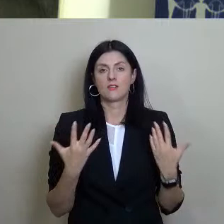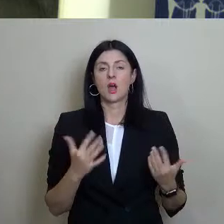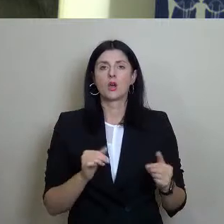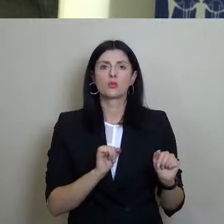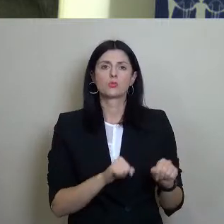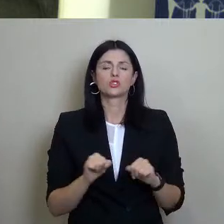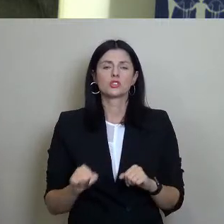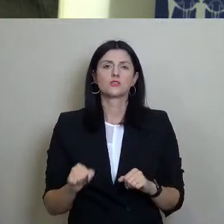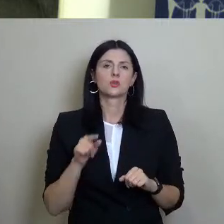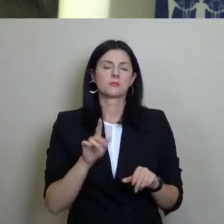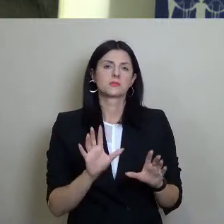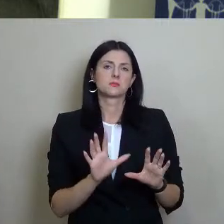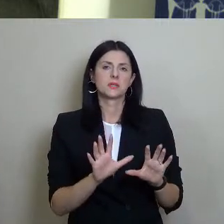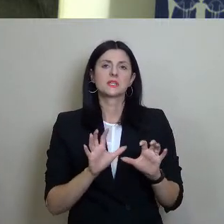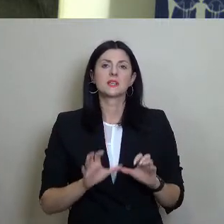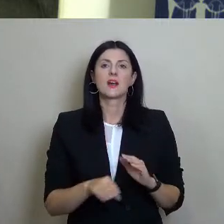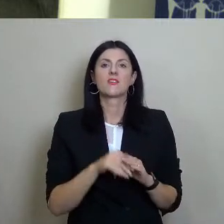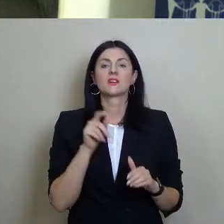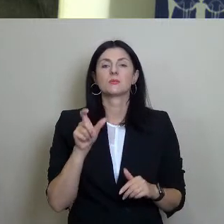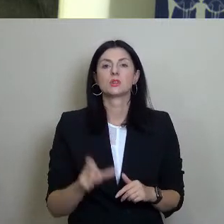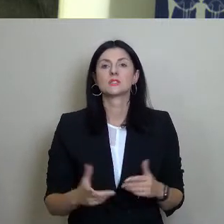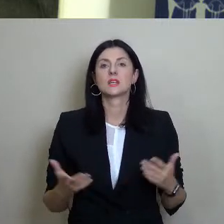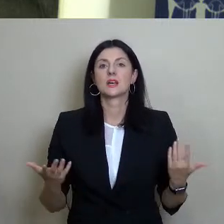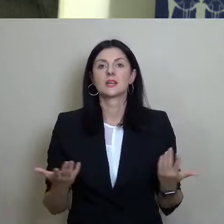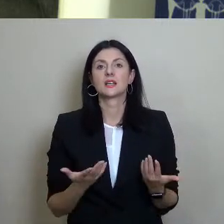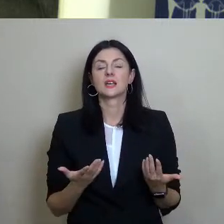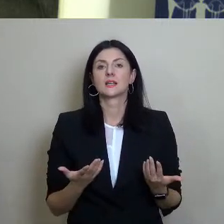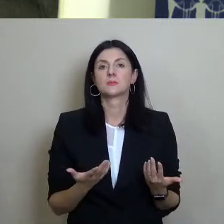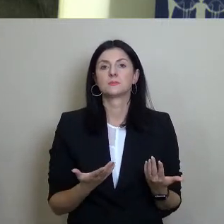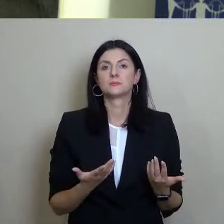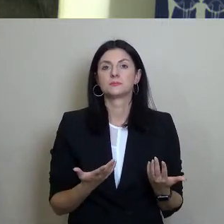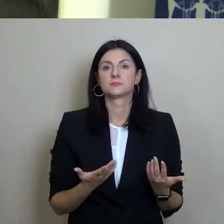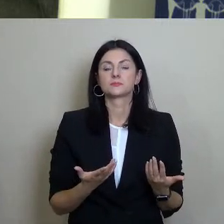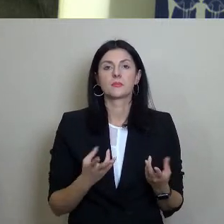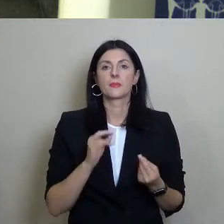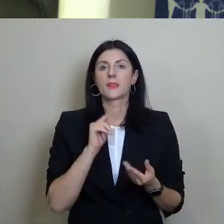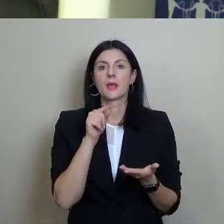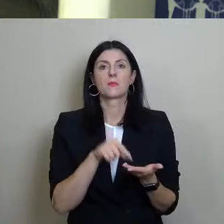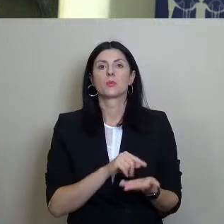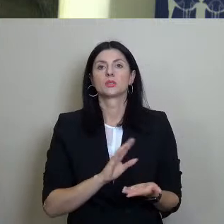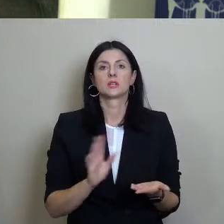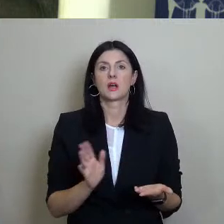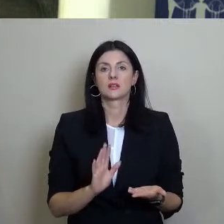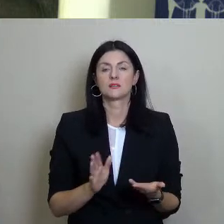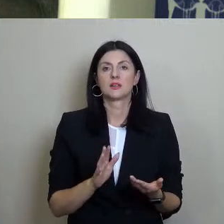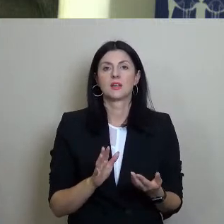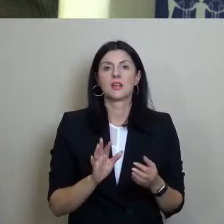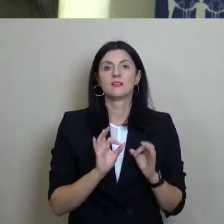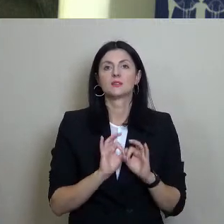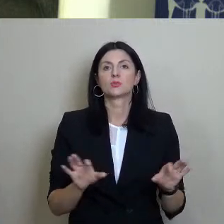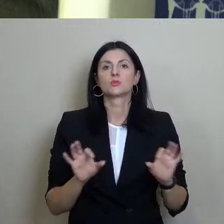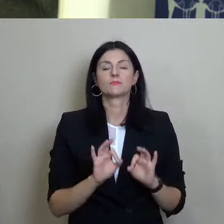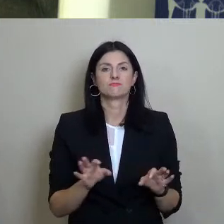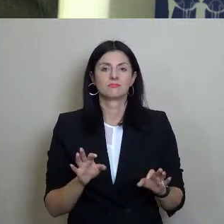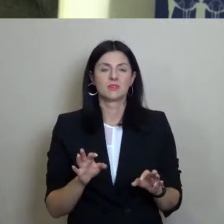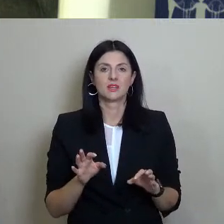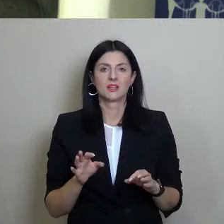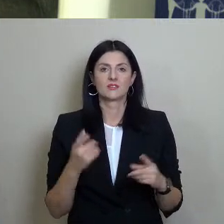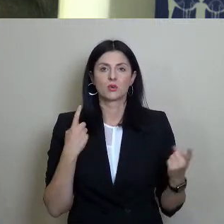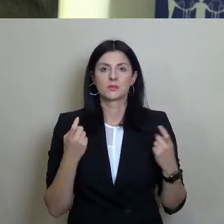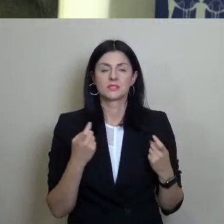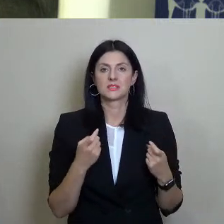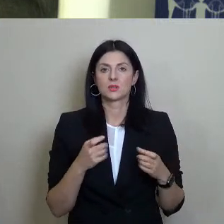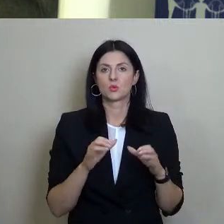just imagine the way the voter would see it. Well, if the voter doesn't